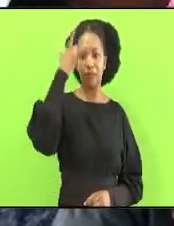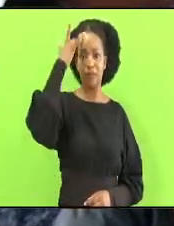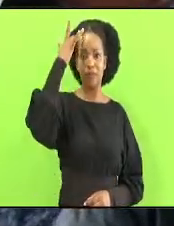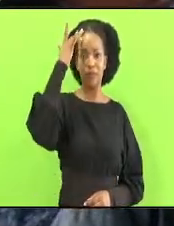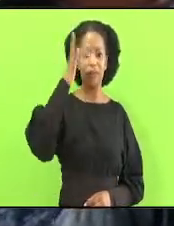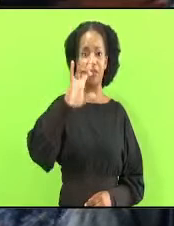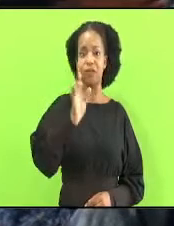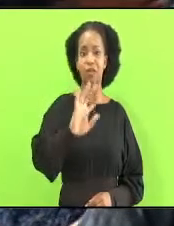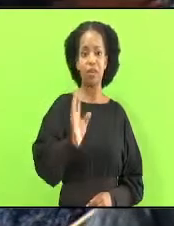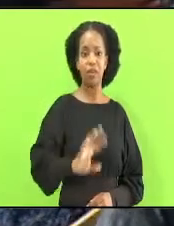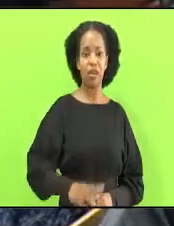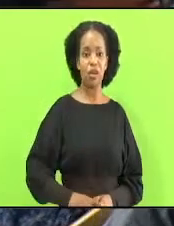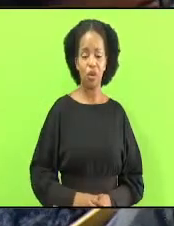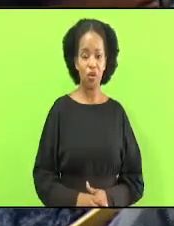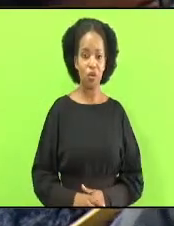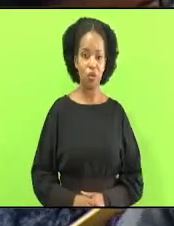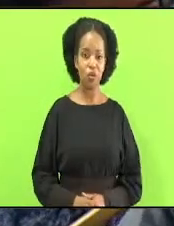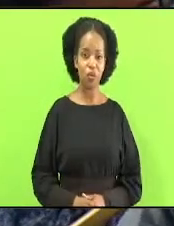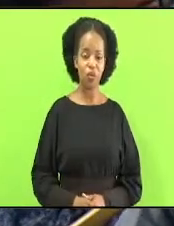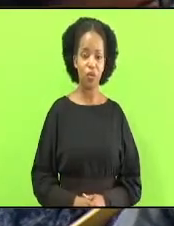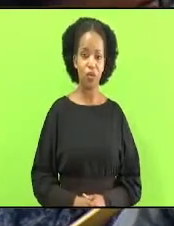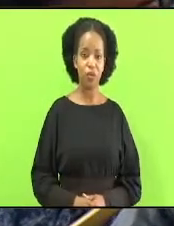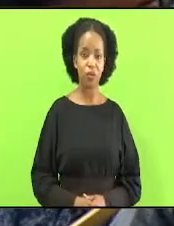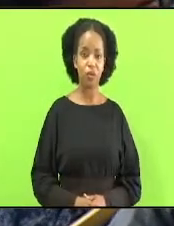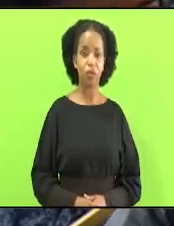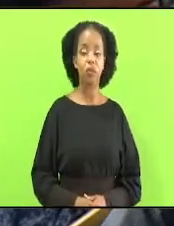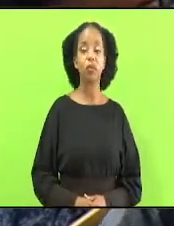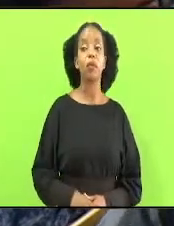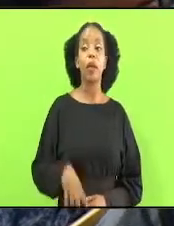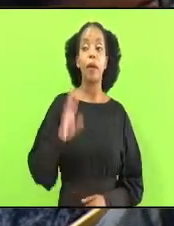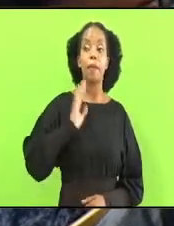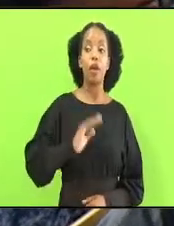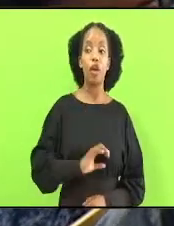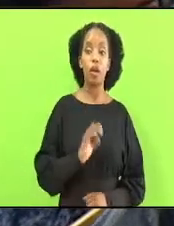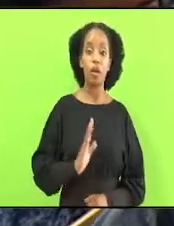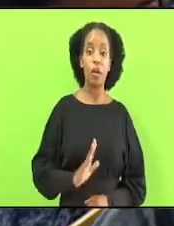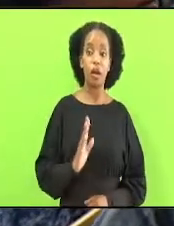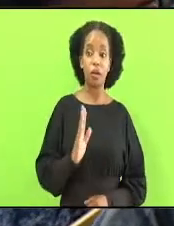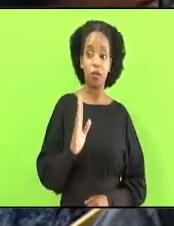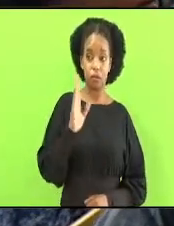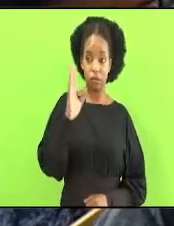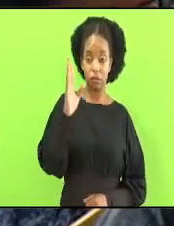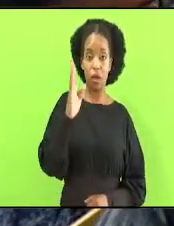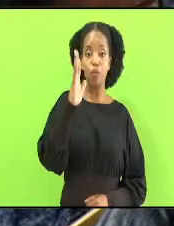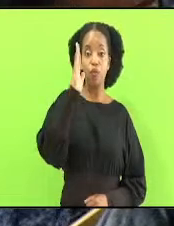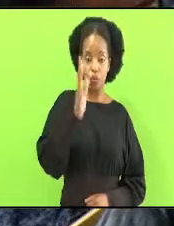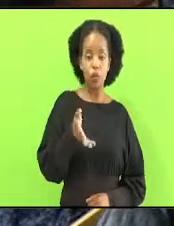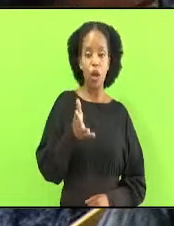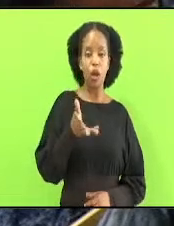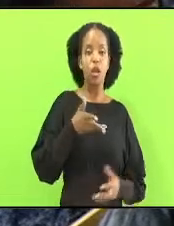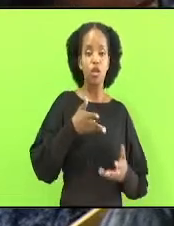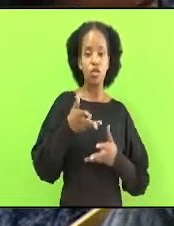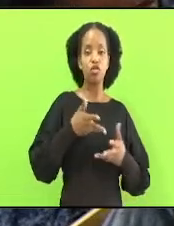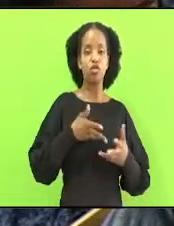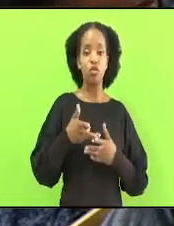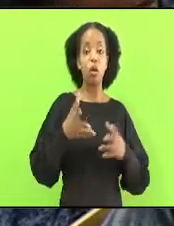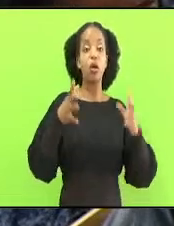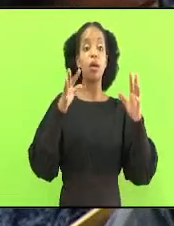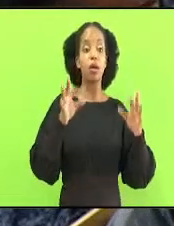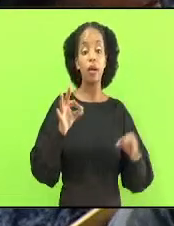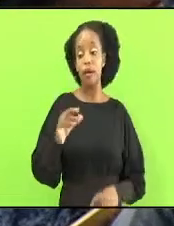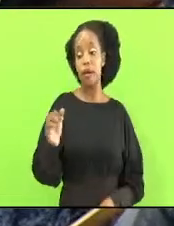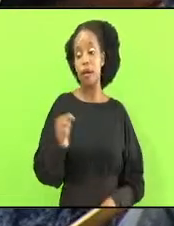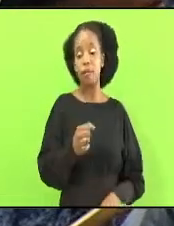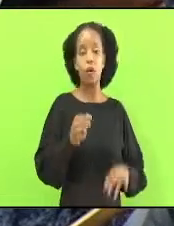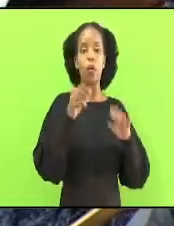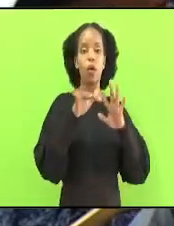we will want to ask you, Mayor, that we will talk, but when you do employ the people, please look at the people whom you